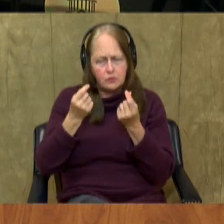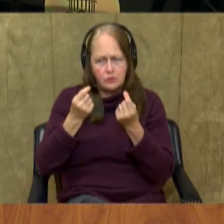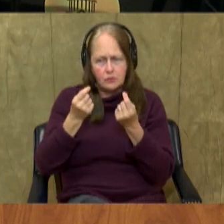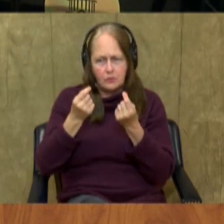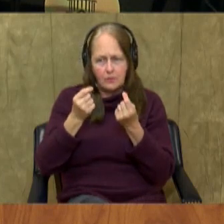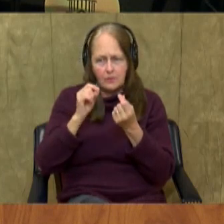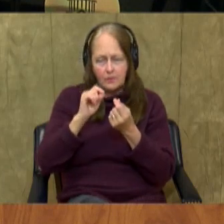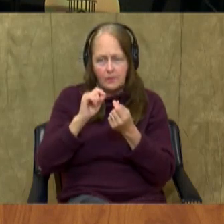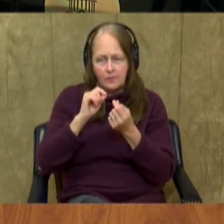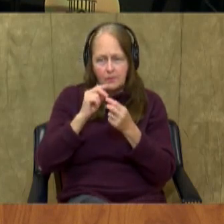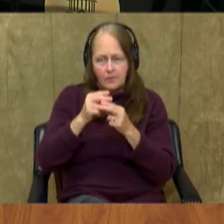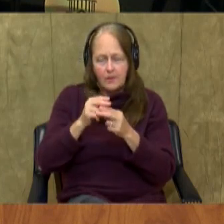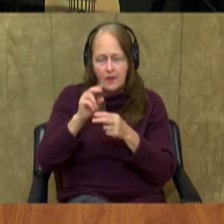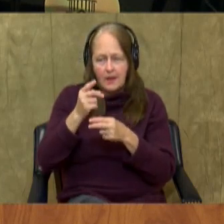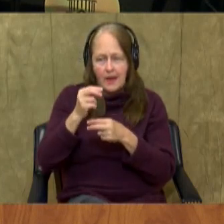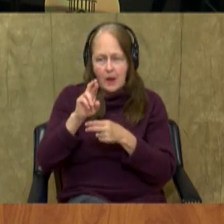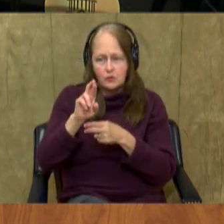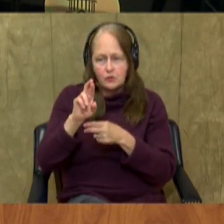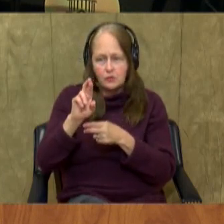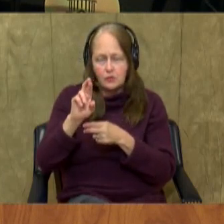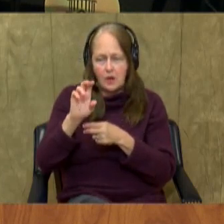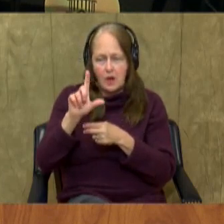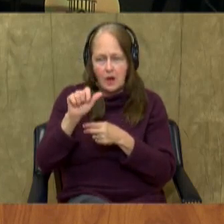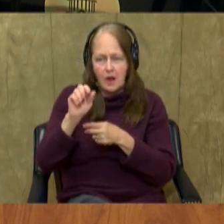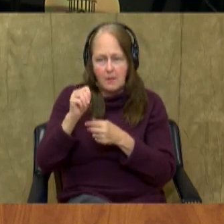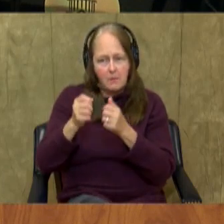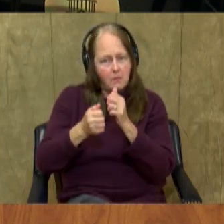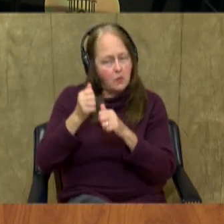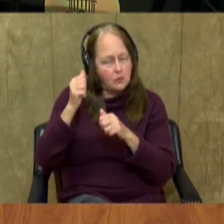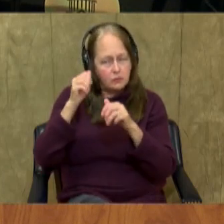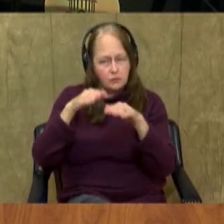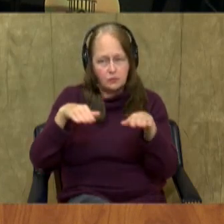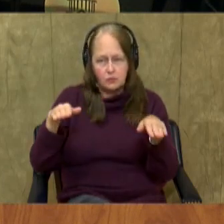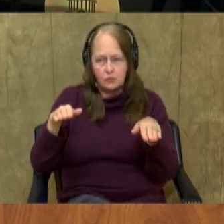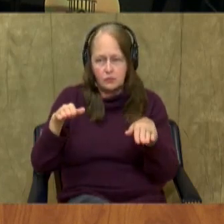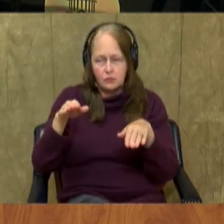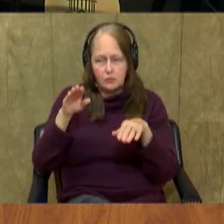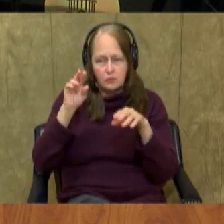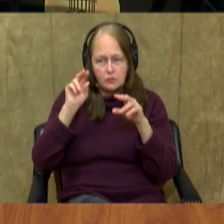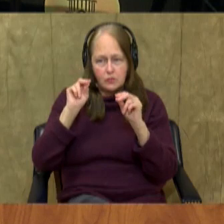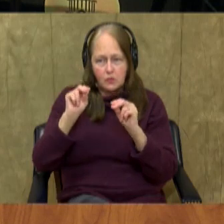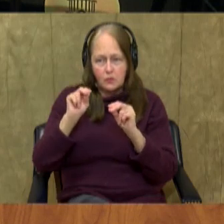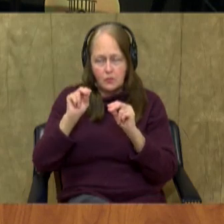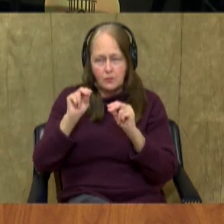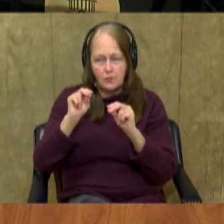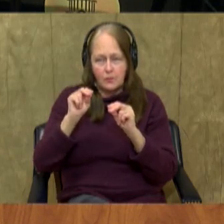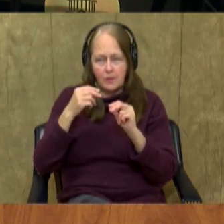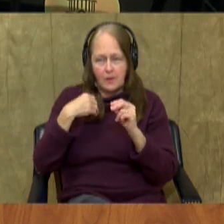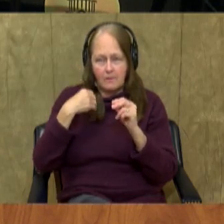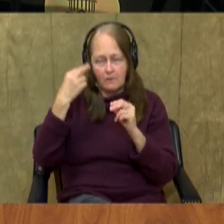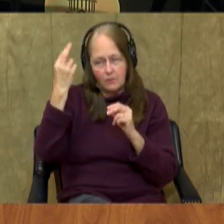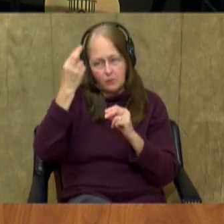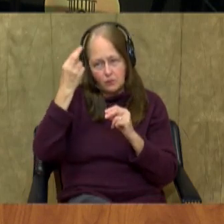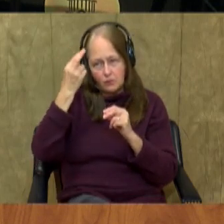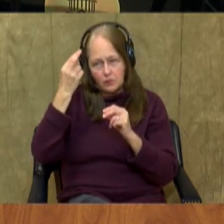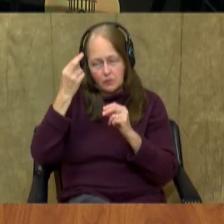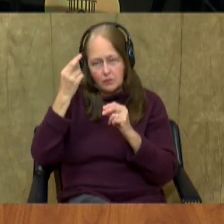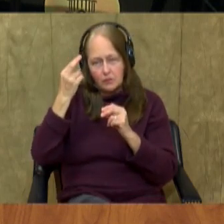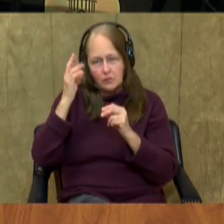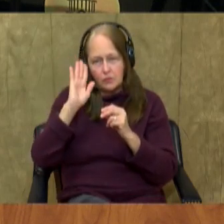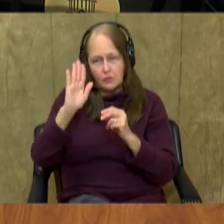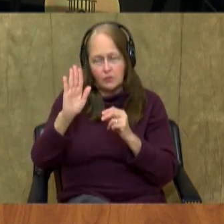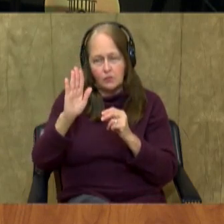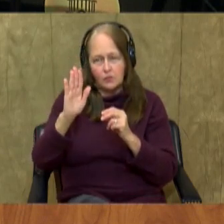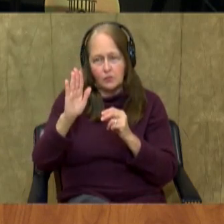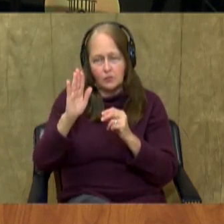the counterclaim. Now, most children, we don't end at no. You got to have something to come behind it, which is